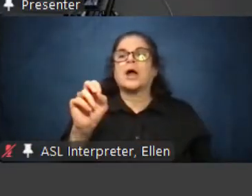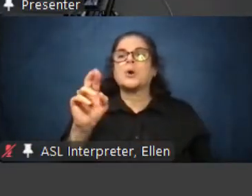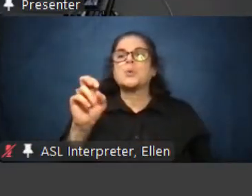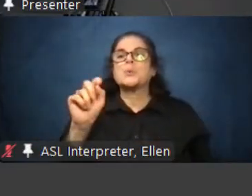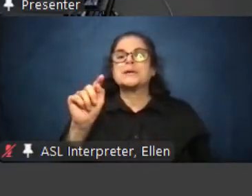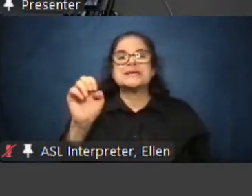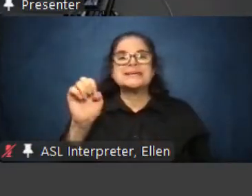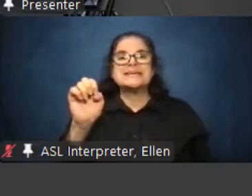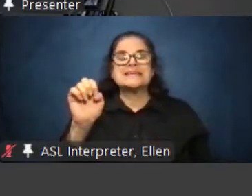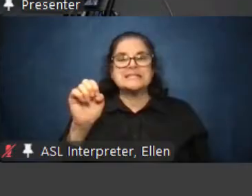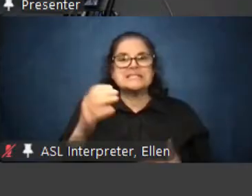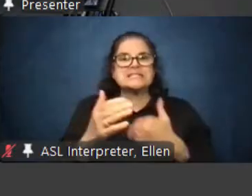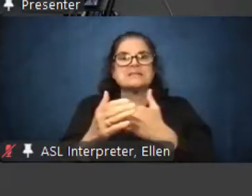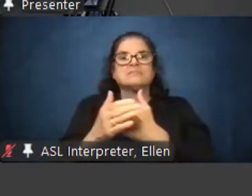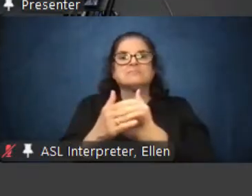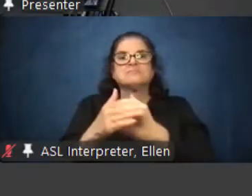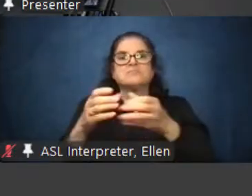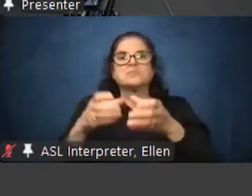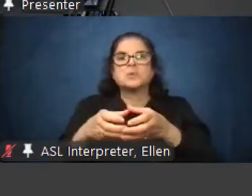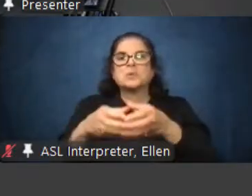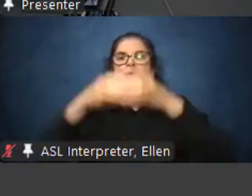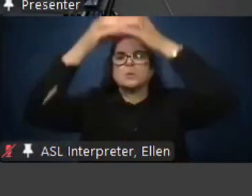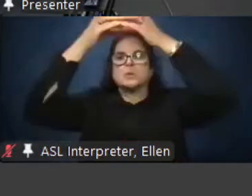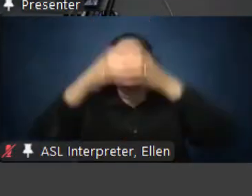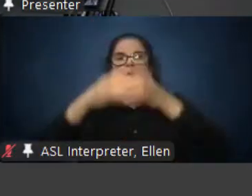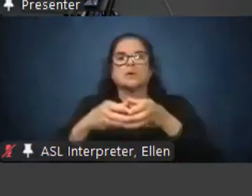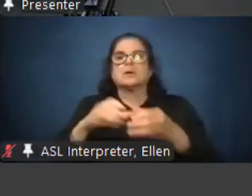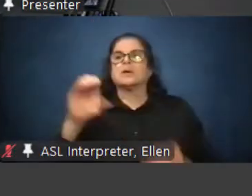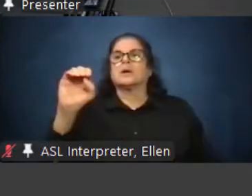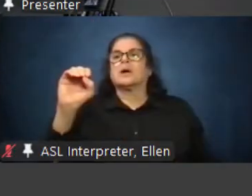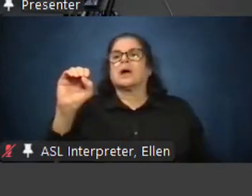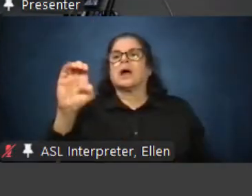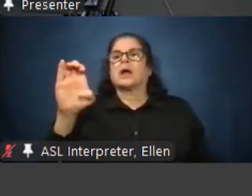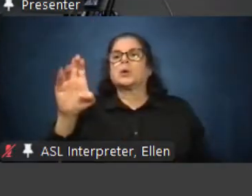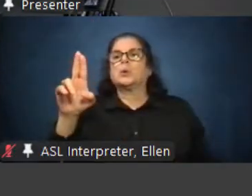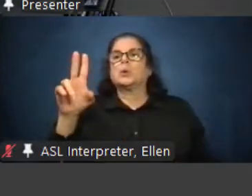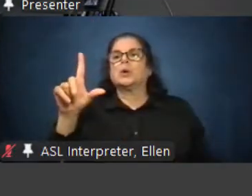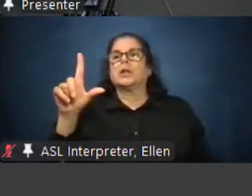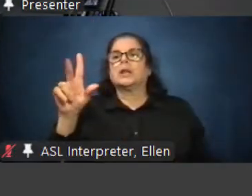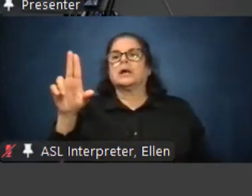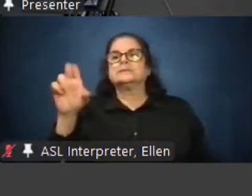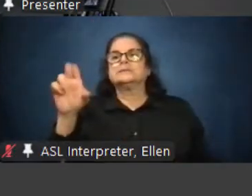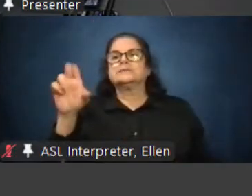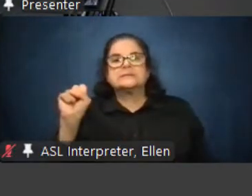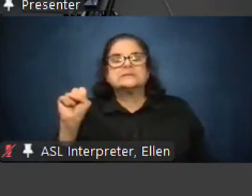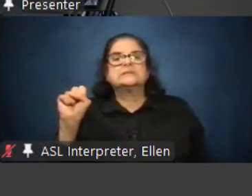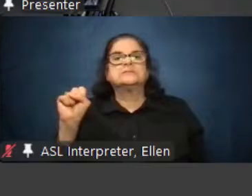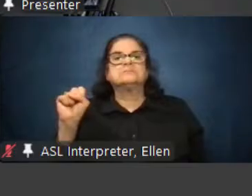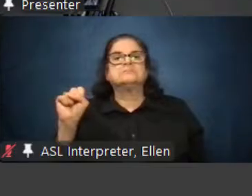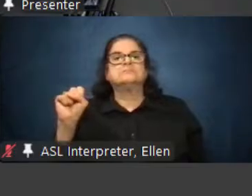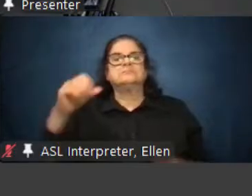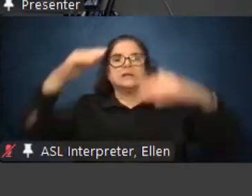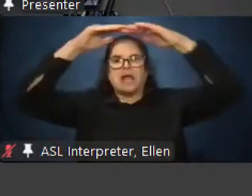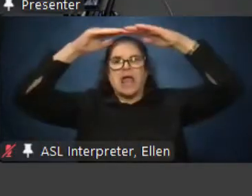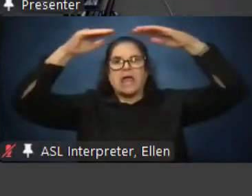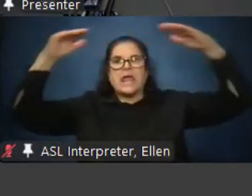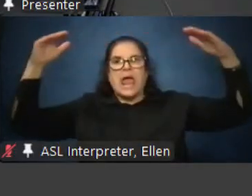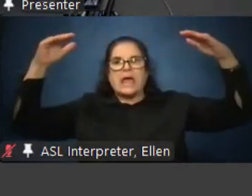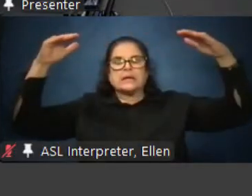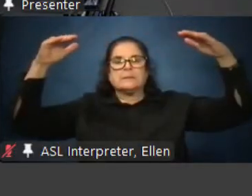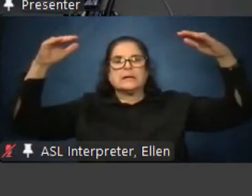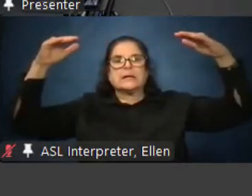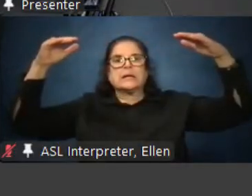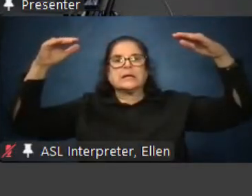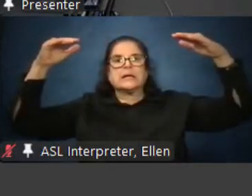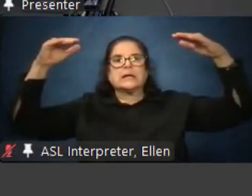the columns in what we call the oculus. The oculus is actually just kind of, they fit the canopy for the exterior of the station around the column and wrapped it